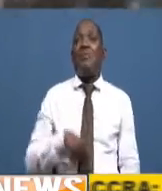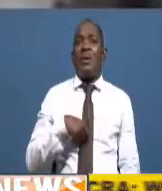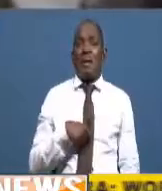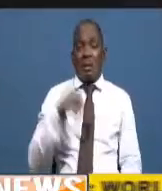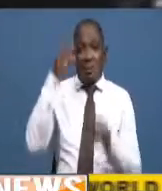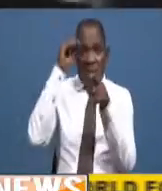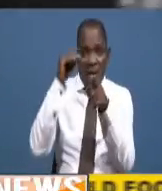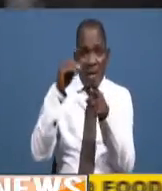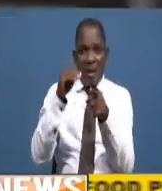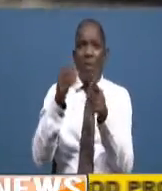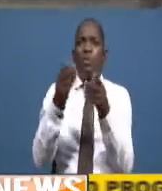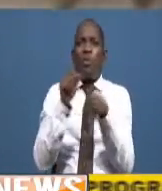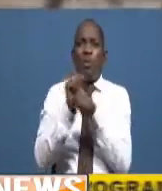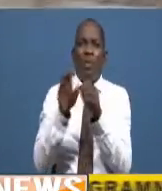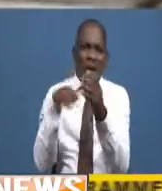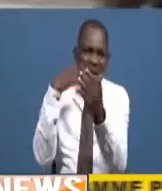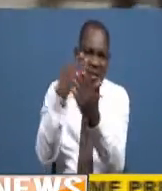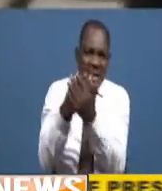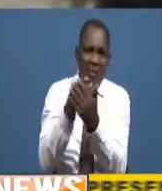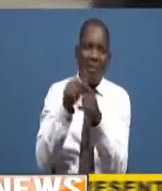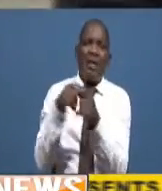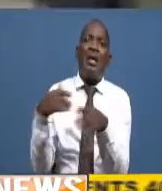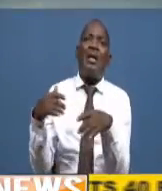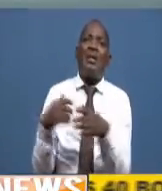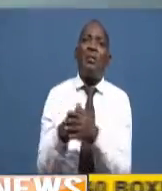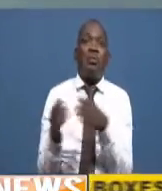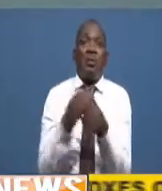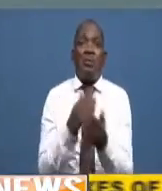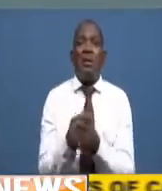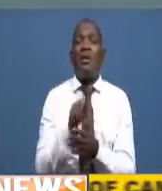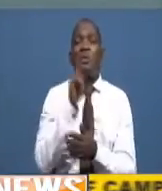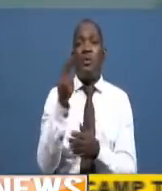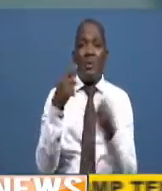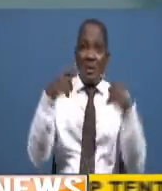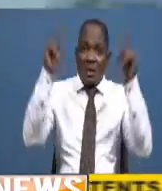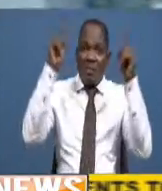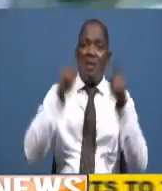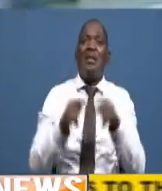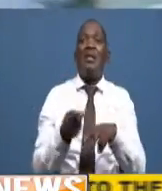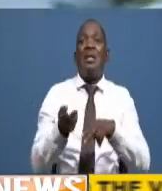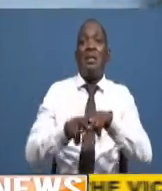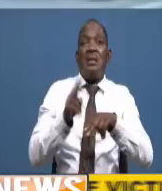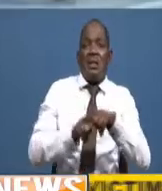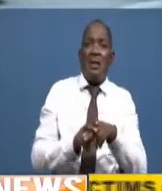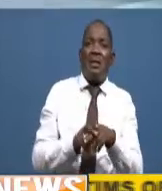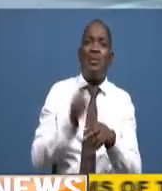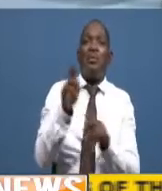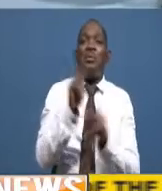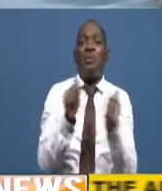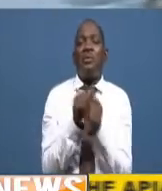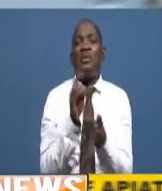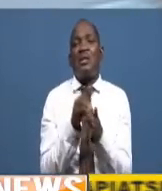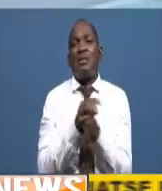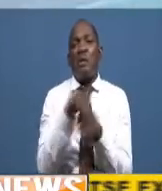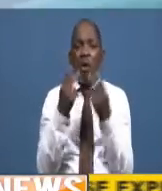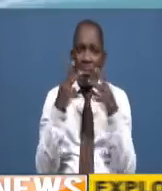Clock persevered and achieved greatness in the sport of choice and used the success to increase the profile of people with